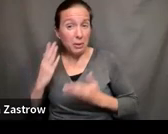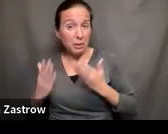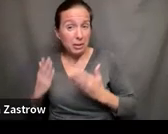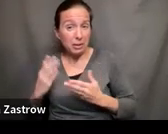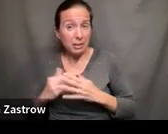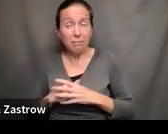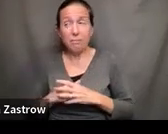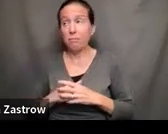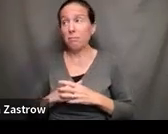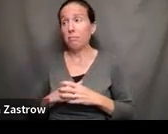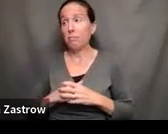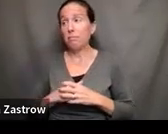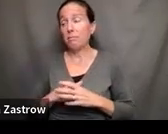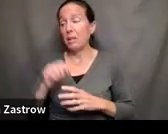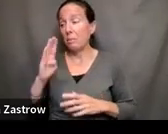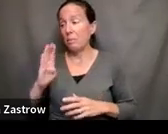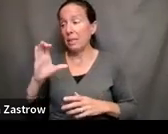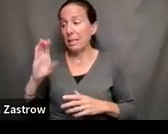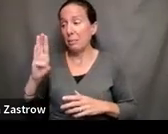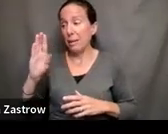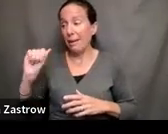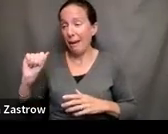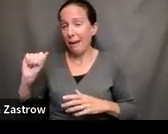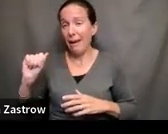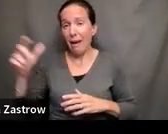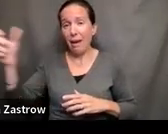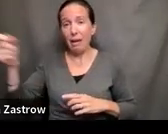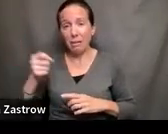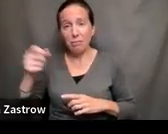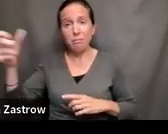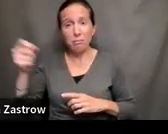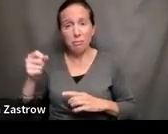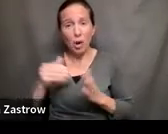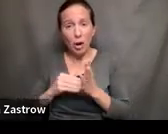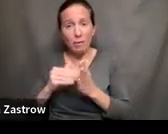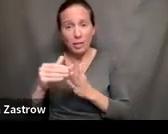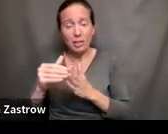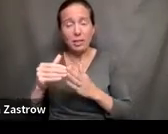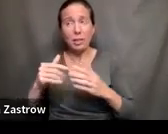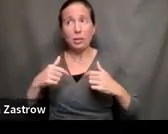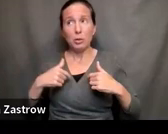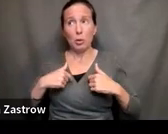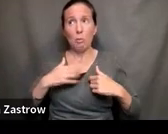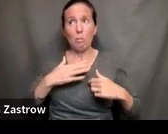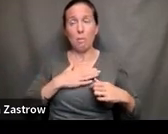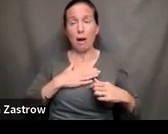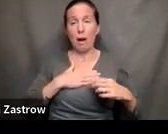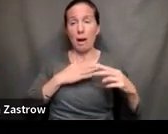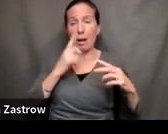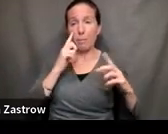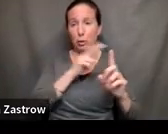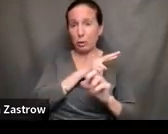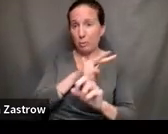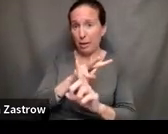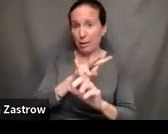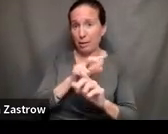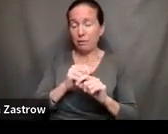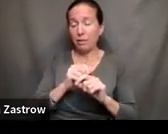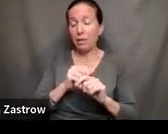Maybe they have access to a BCBA. So our feeling, the way we're looking at it is those